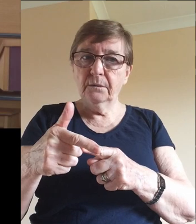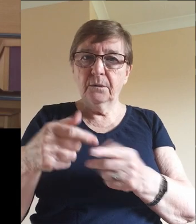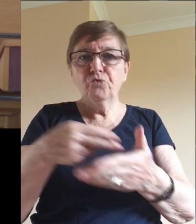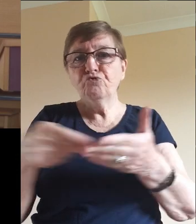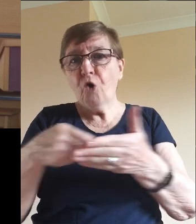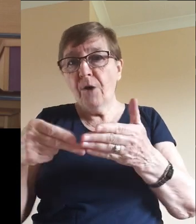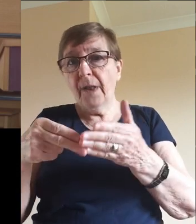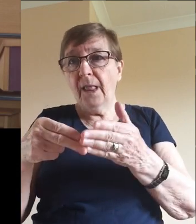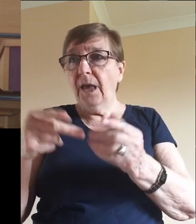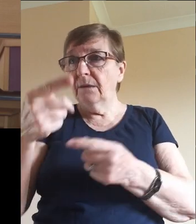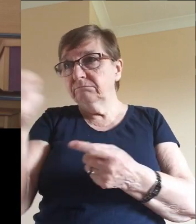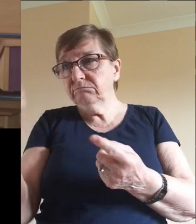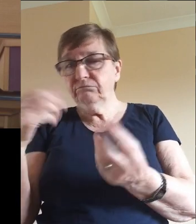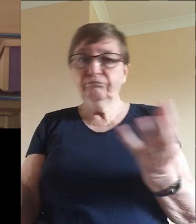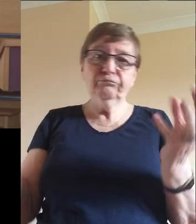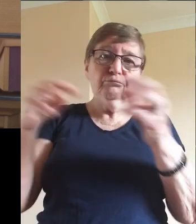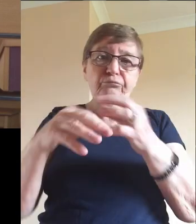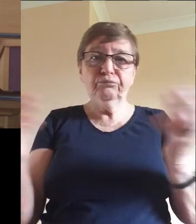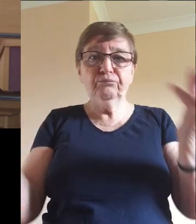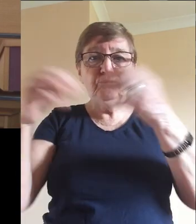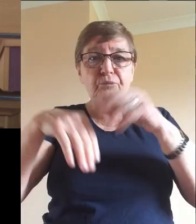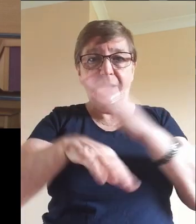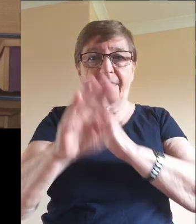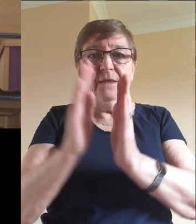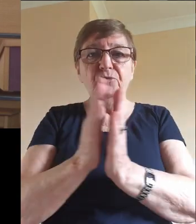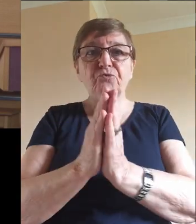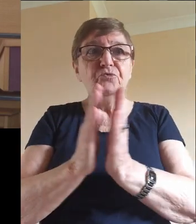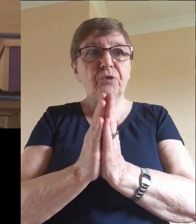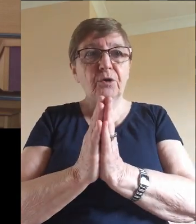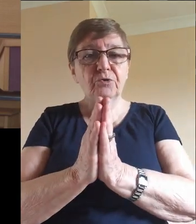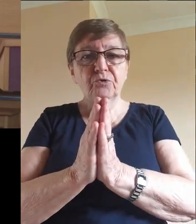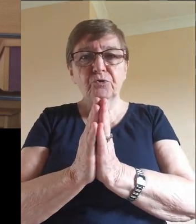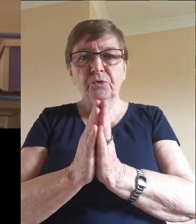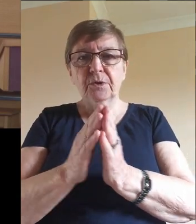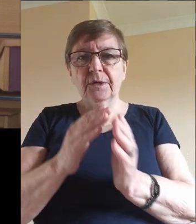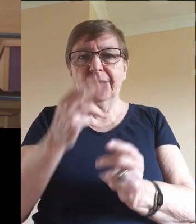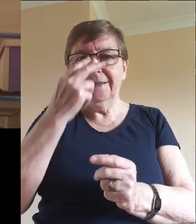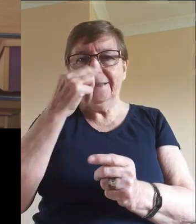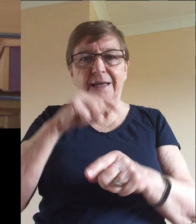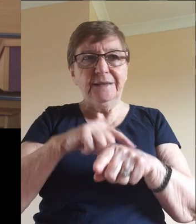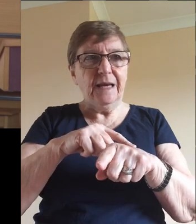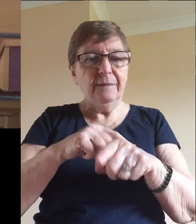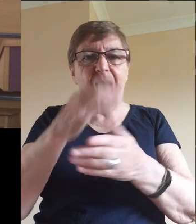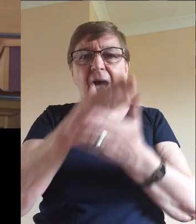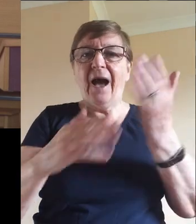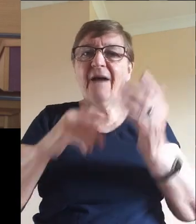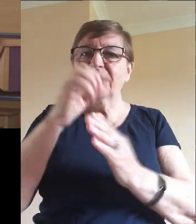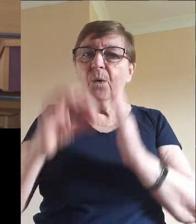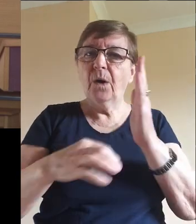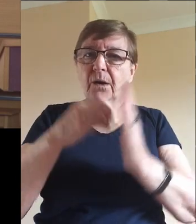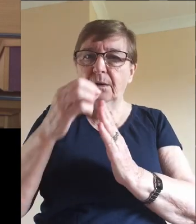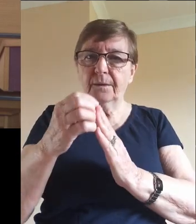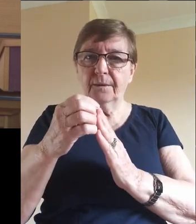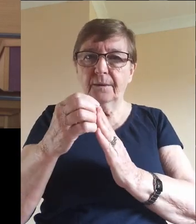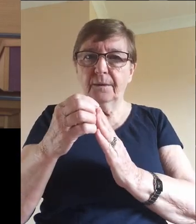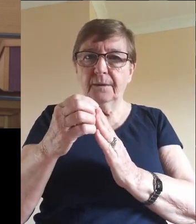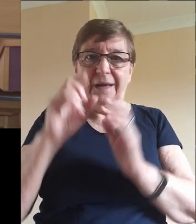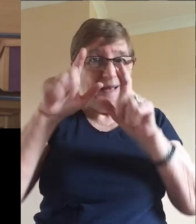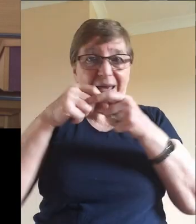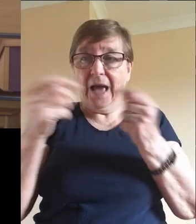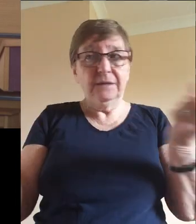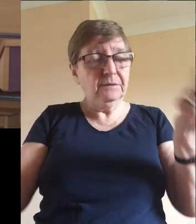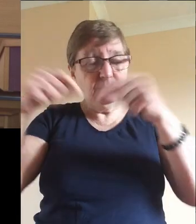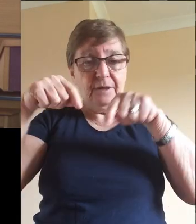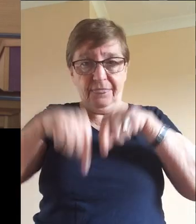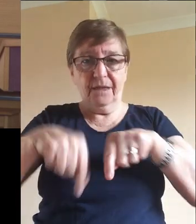each evening, weekday evening, through Holy Week for a half-hour service. We can't do that, of course, this year, but we are putting the